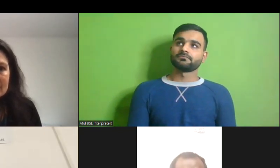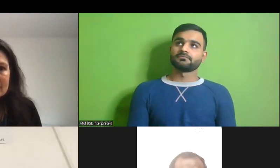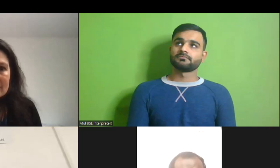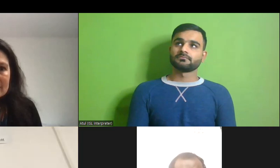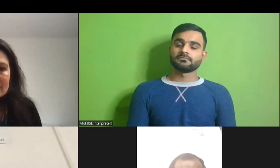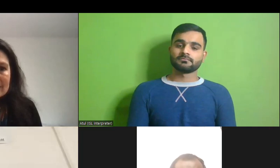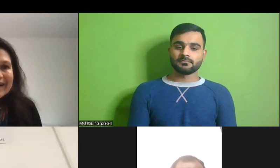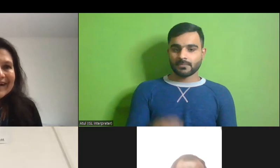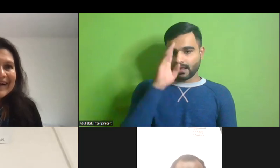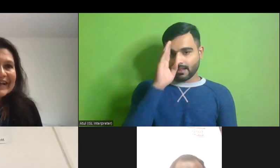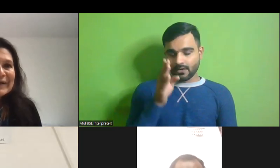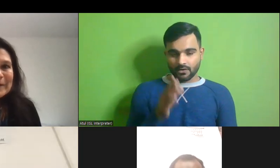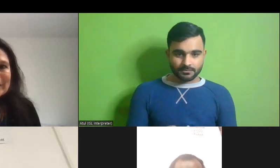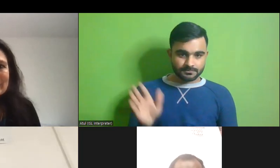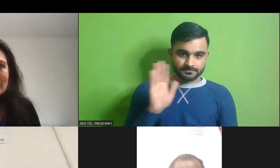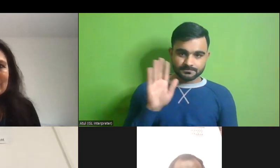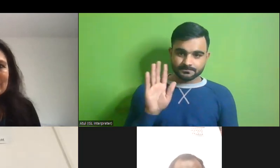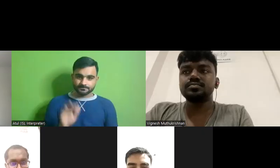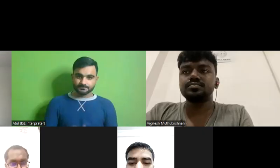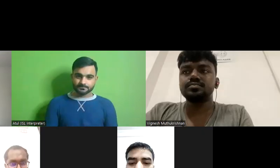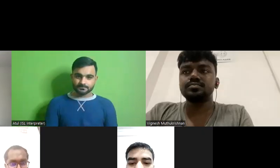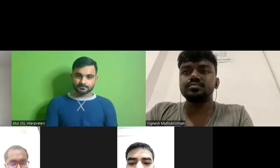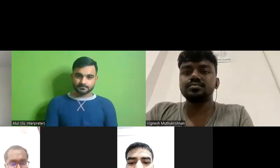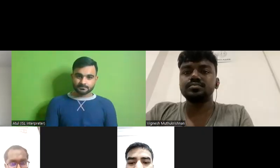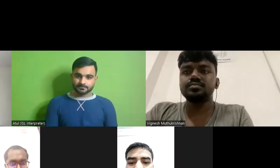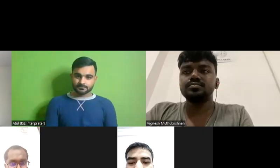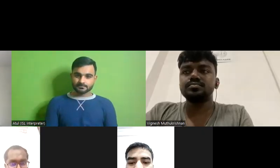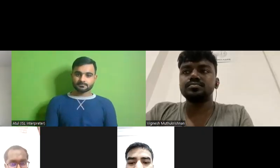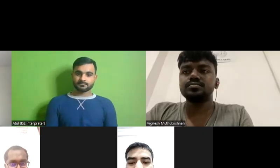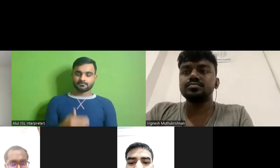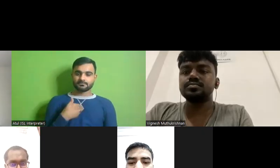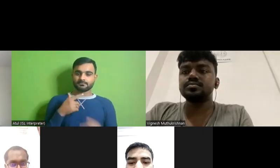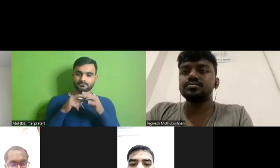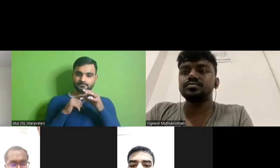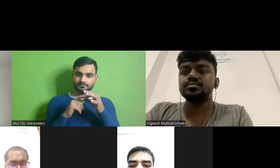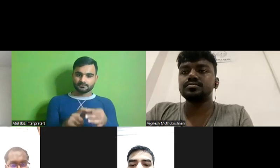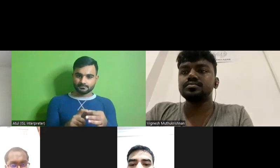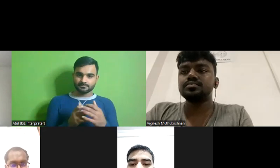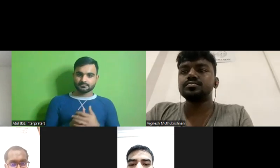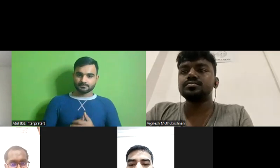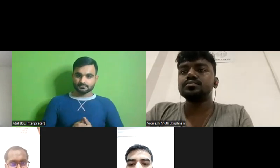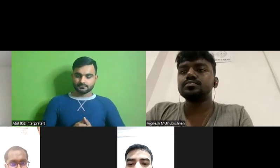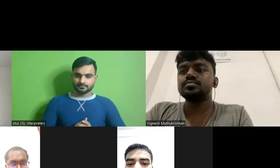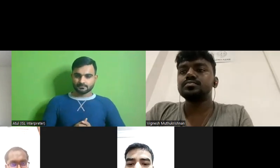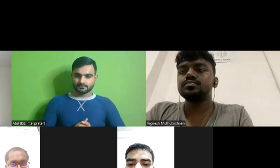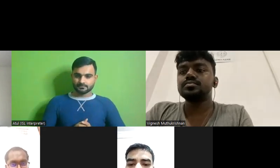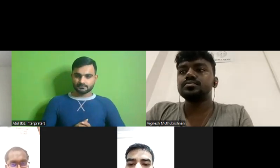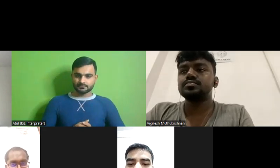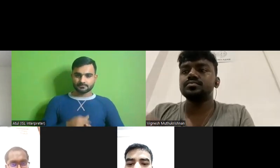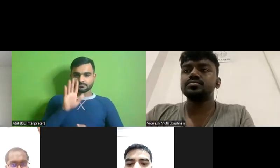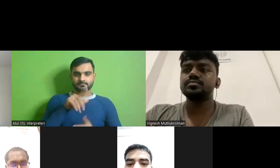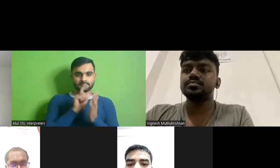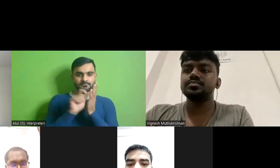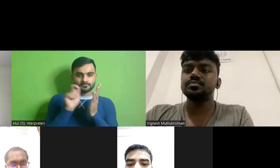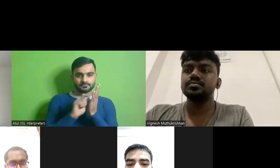Hello, ma'am. Hi. Hello. My question is, you have written the